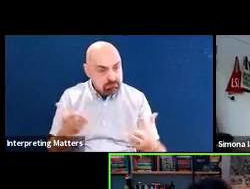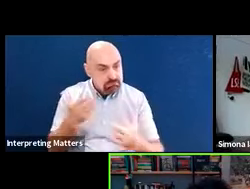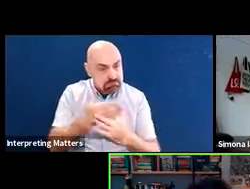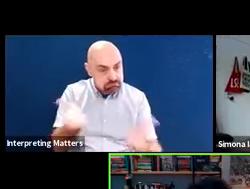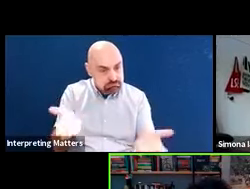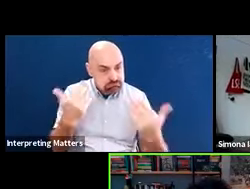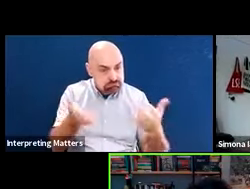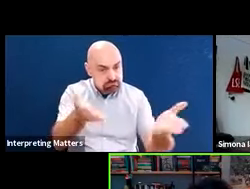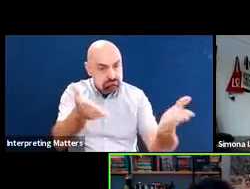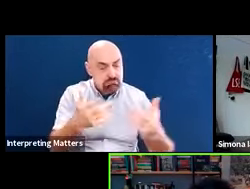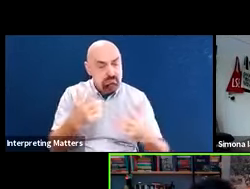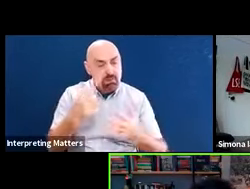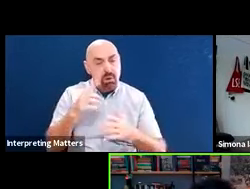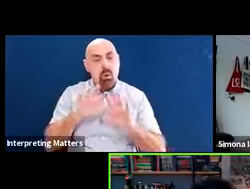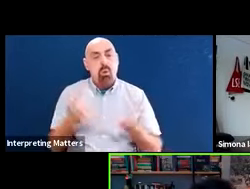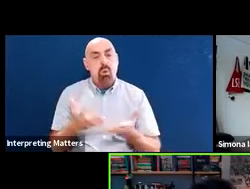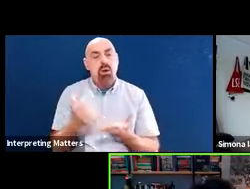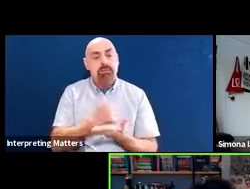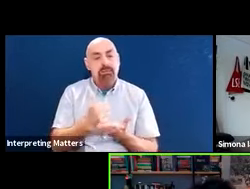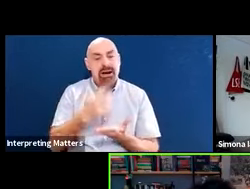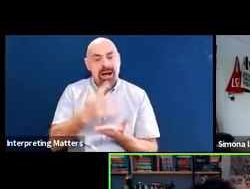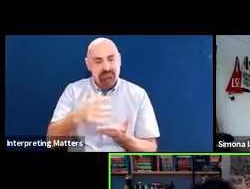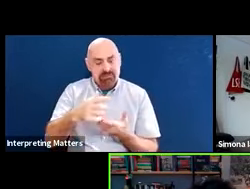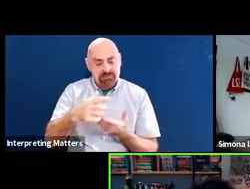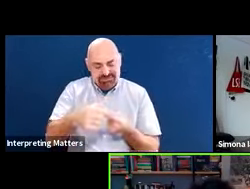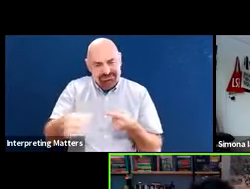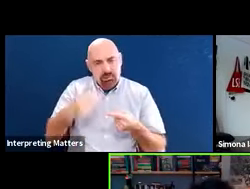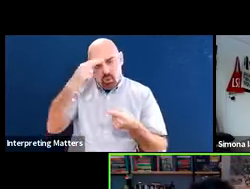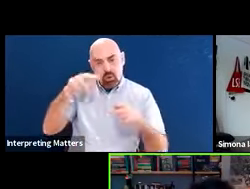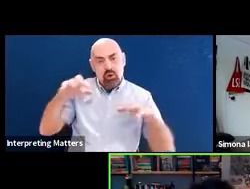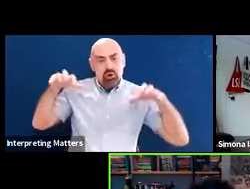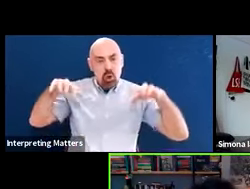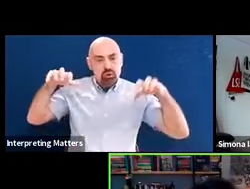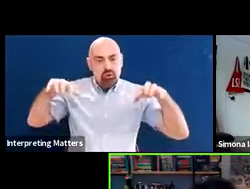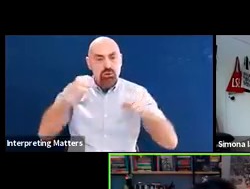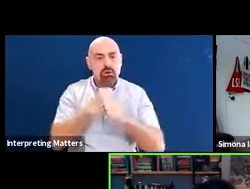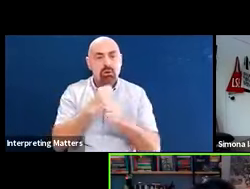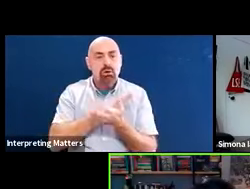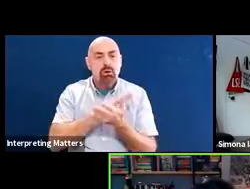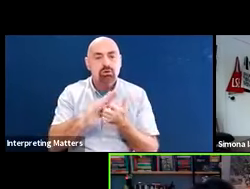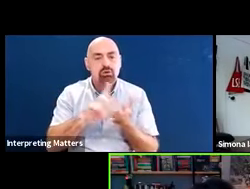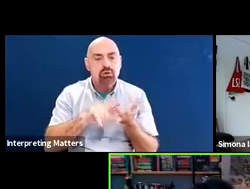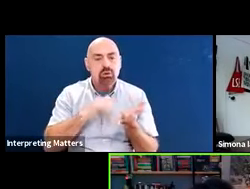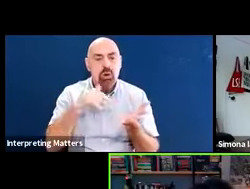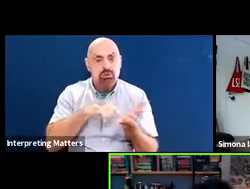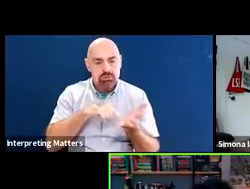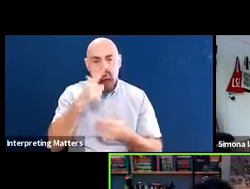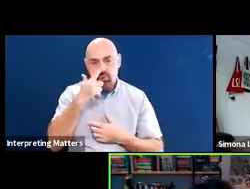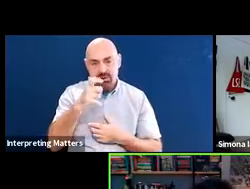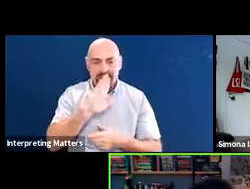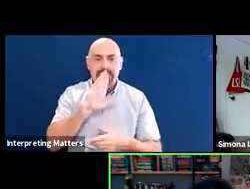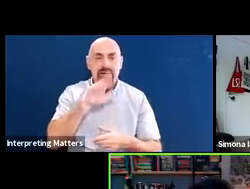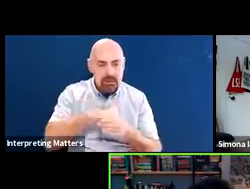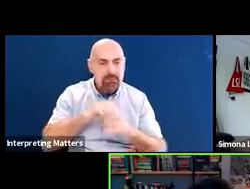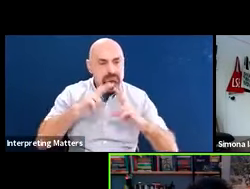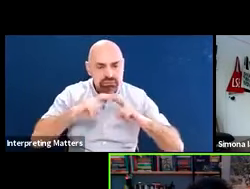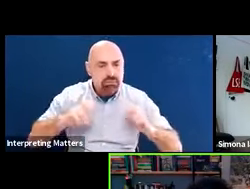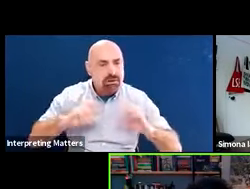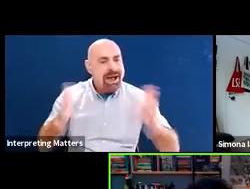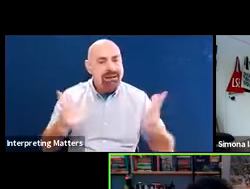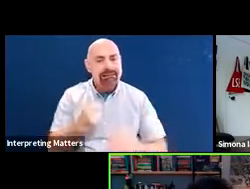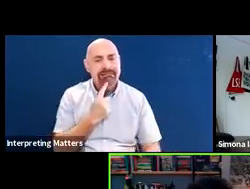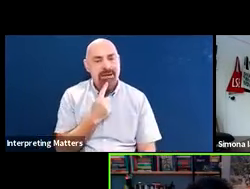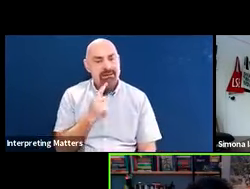a unit within the World Bank called GOST, the Geospatial Operations Support Team, and they make all of that